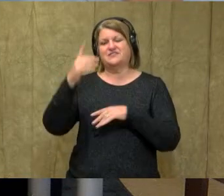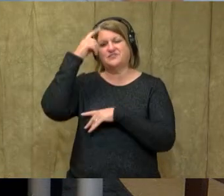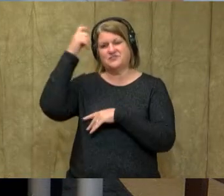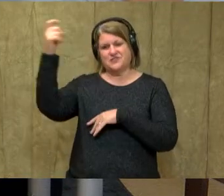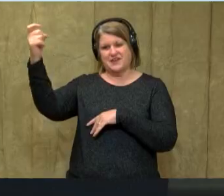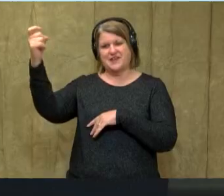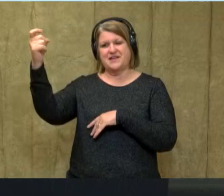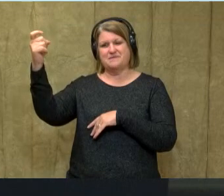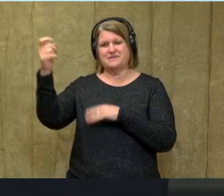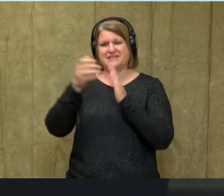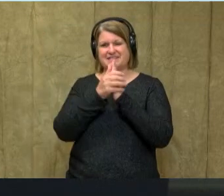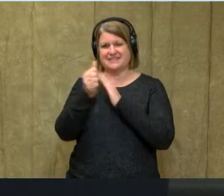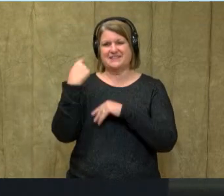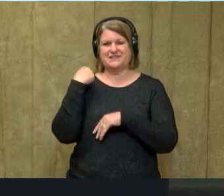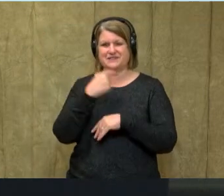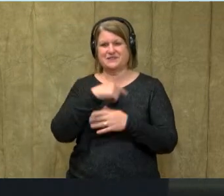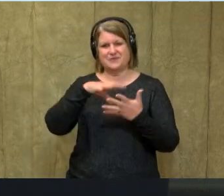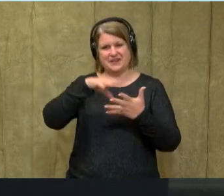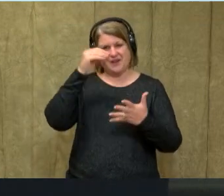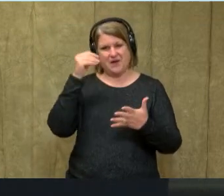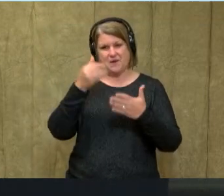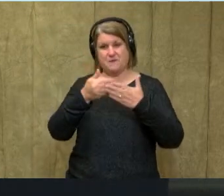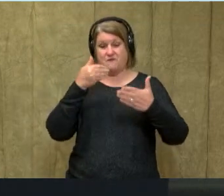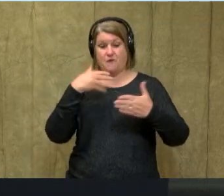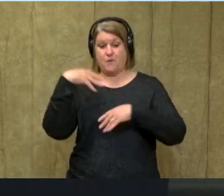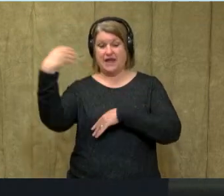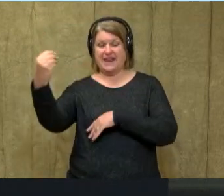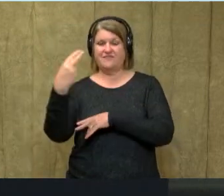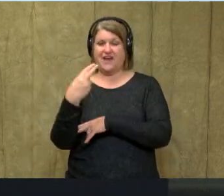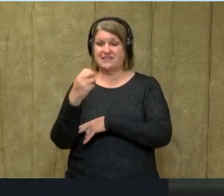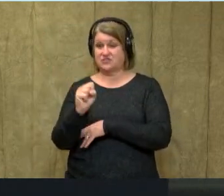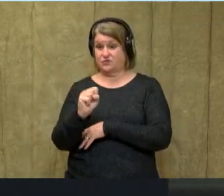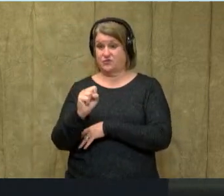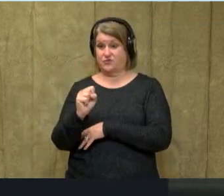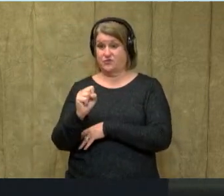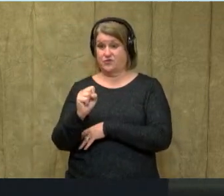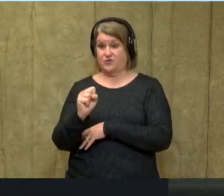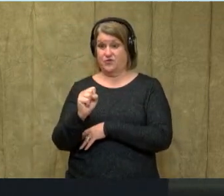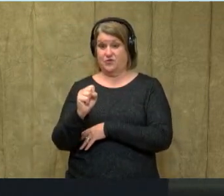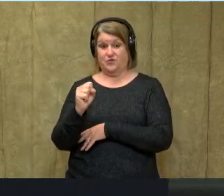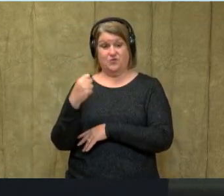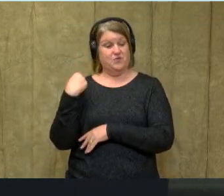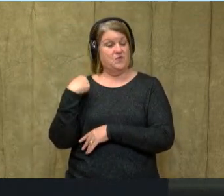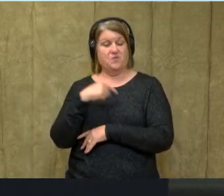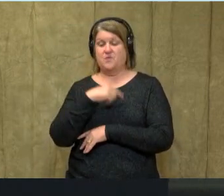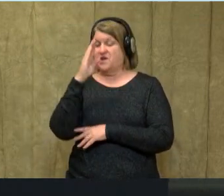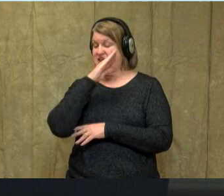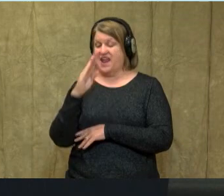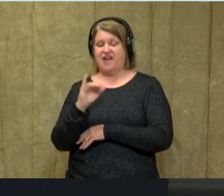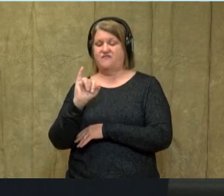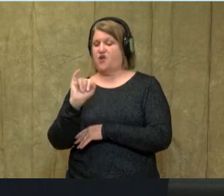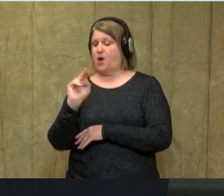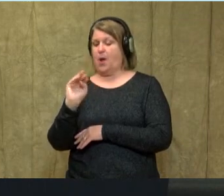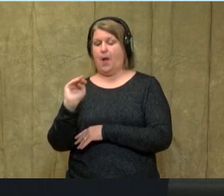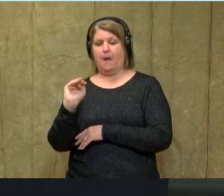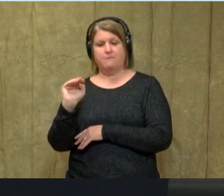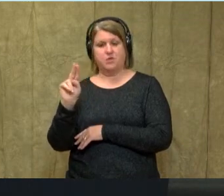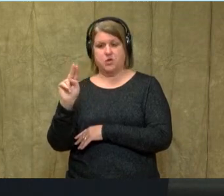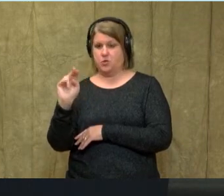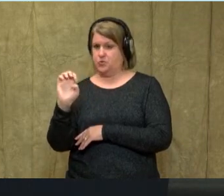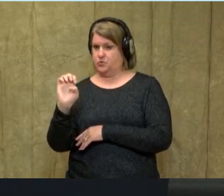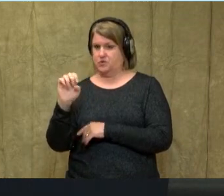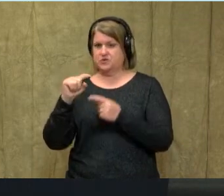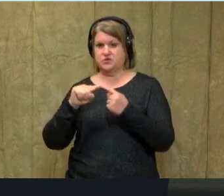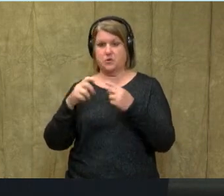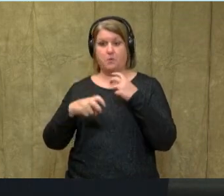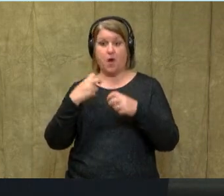learn as students before we leave high school. And that is that we're not ever immune from a crisis, from a problem. After this one is